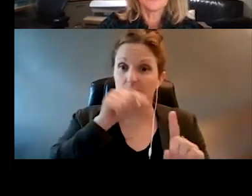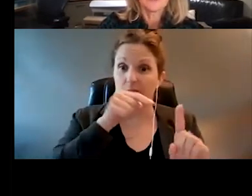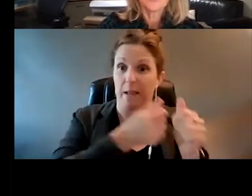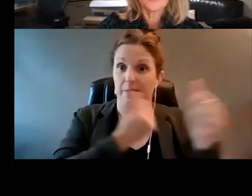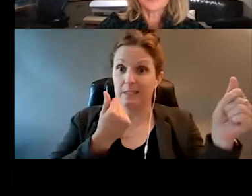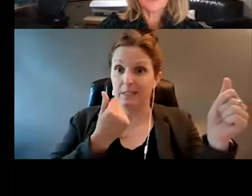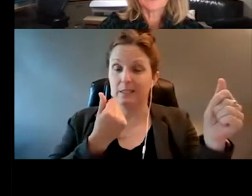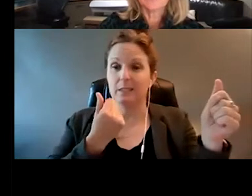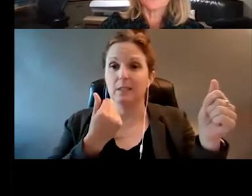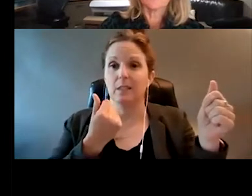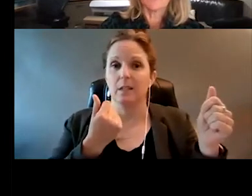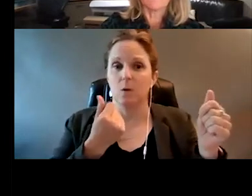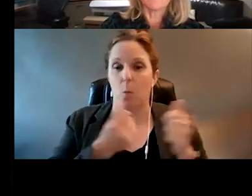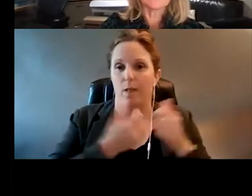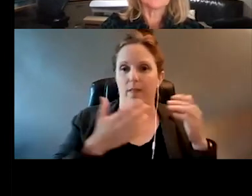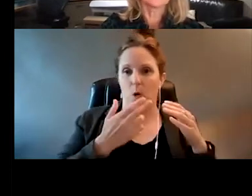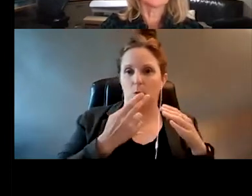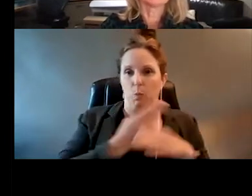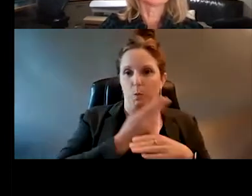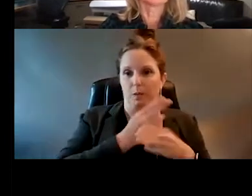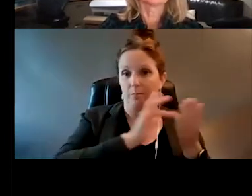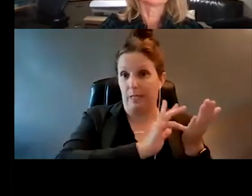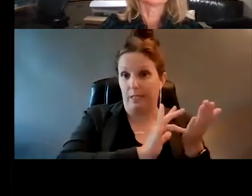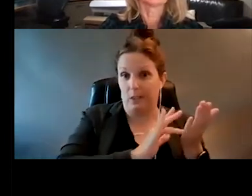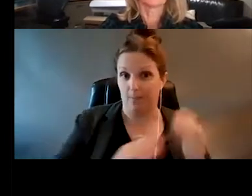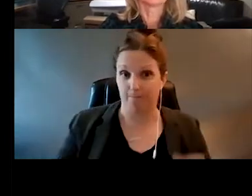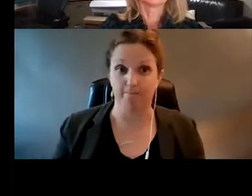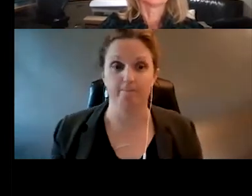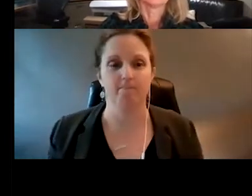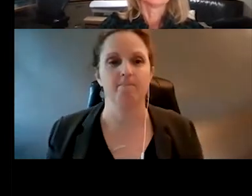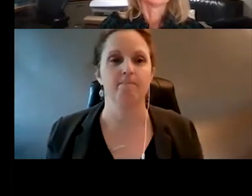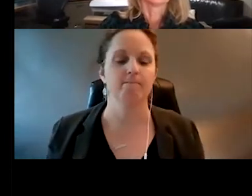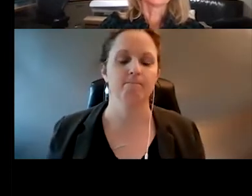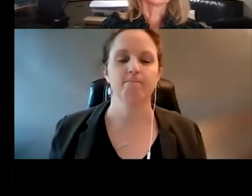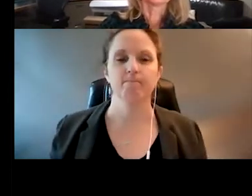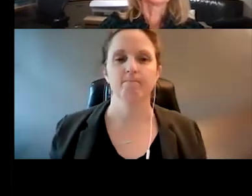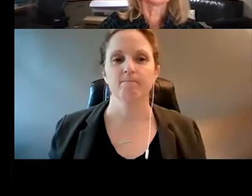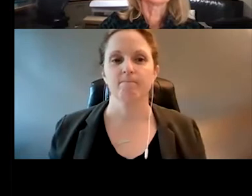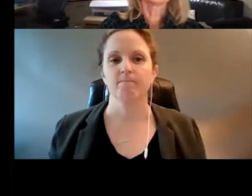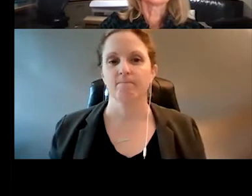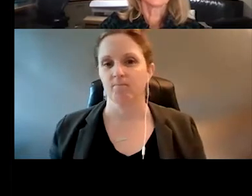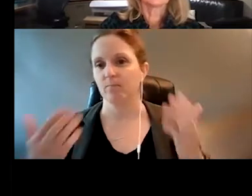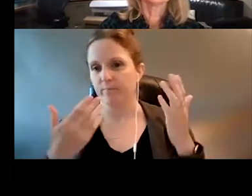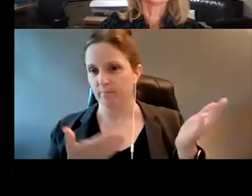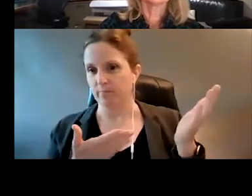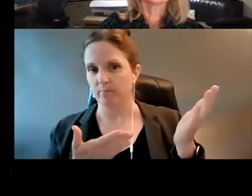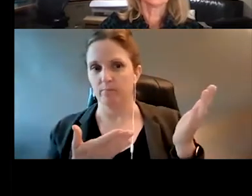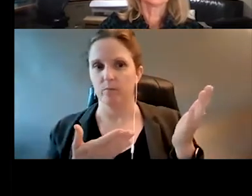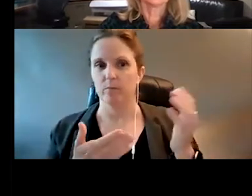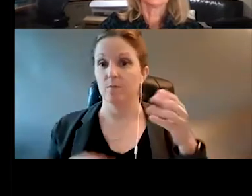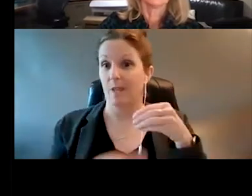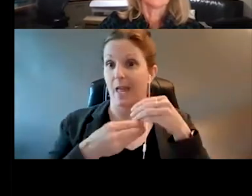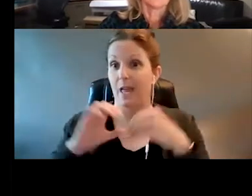on medication and the medication on abstinence. And then what's any effect of the CHW